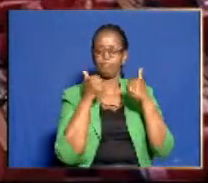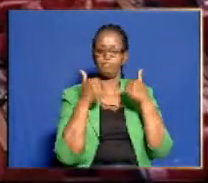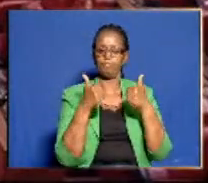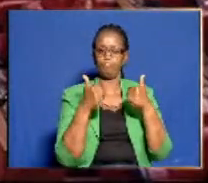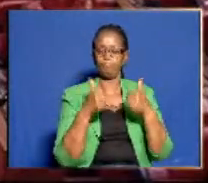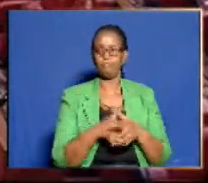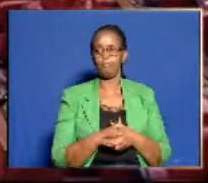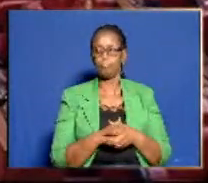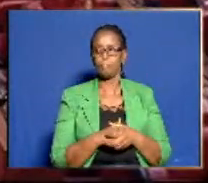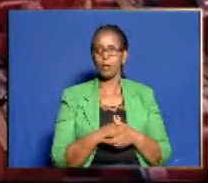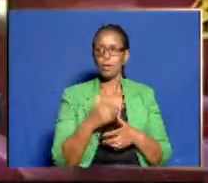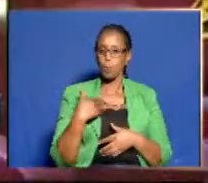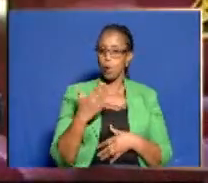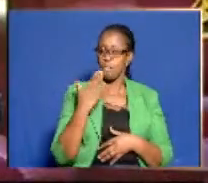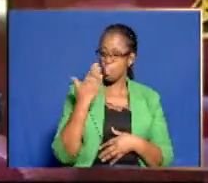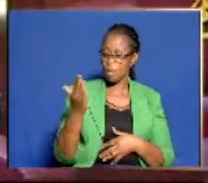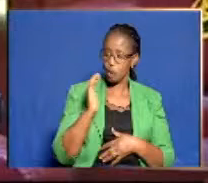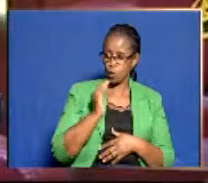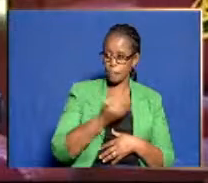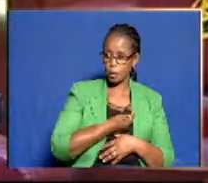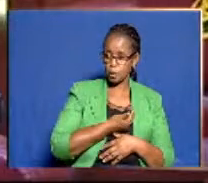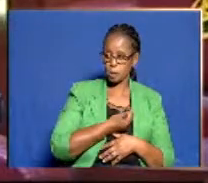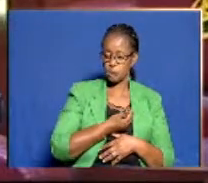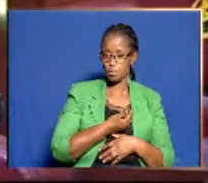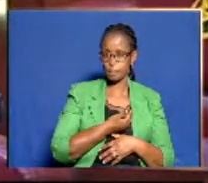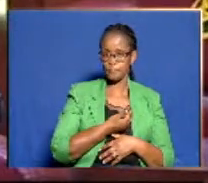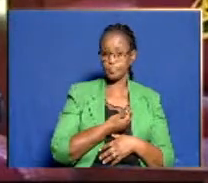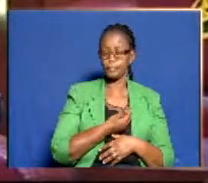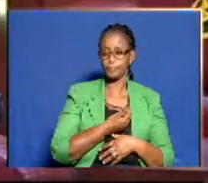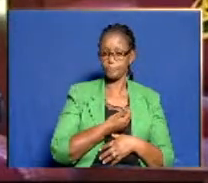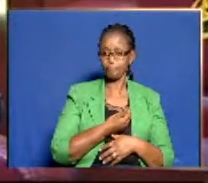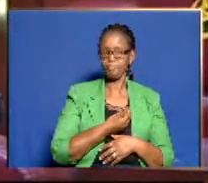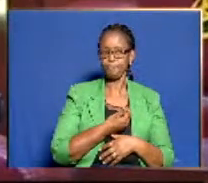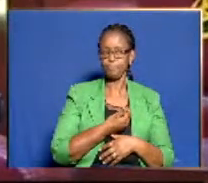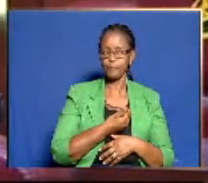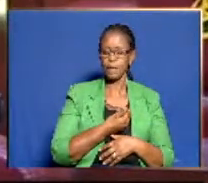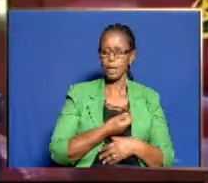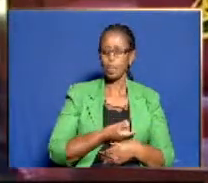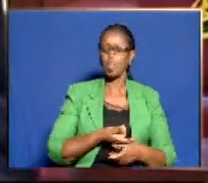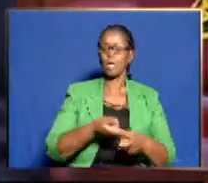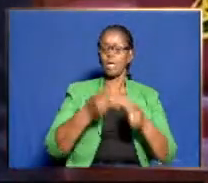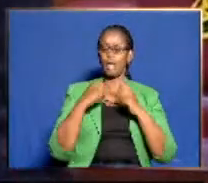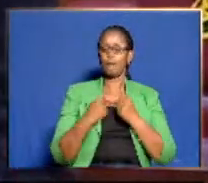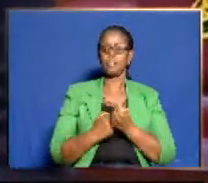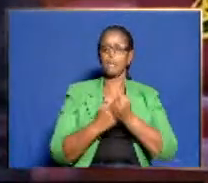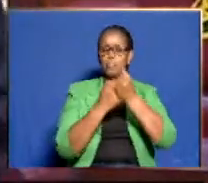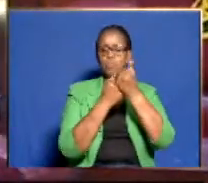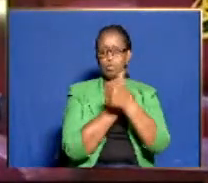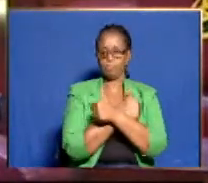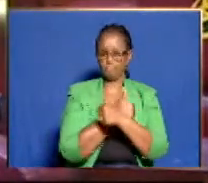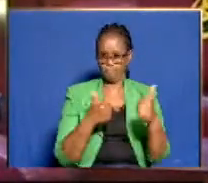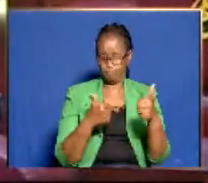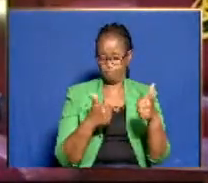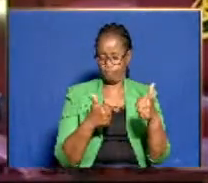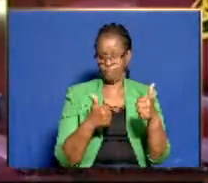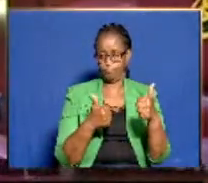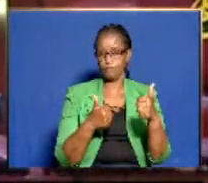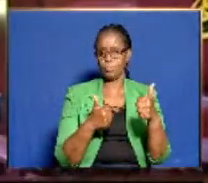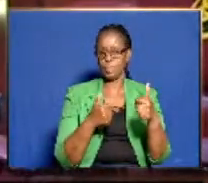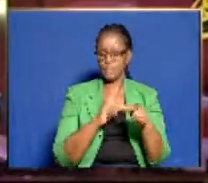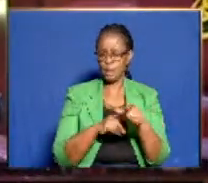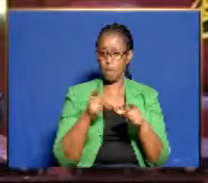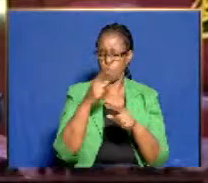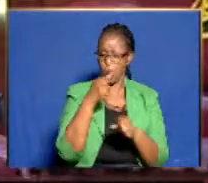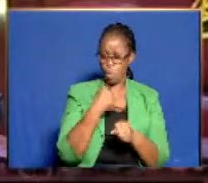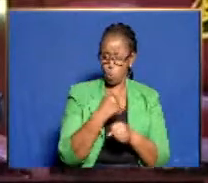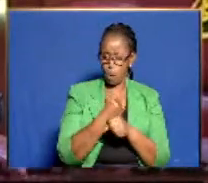thank my committee for the support that they have also given us when we are doing the budget and we are looking on the